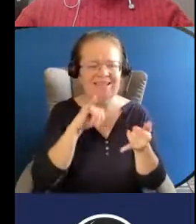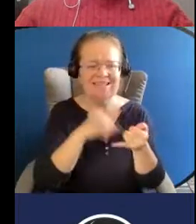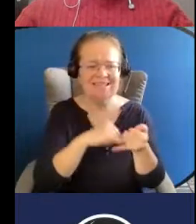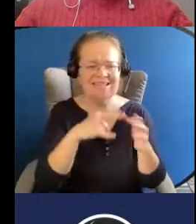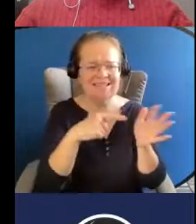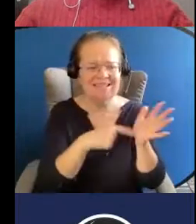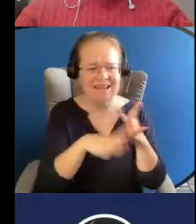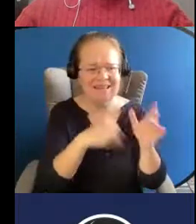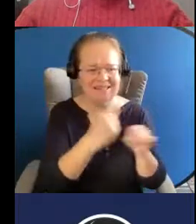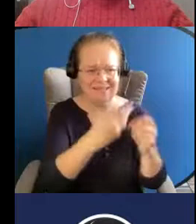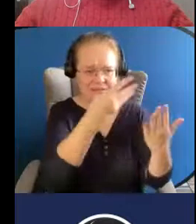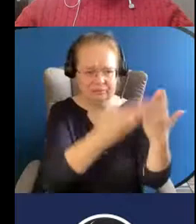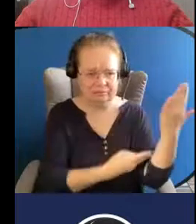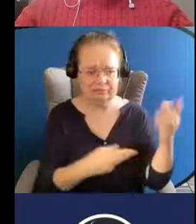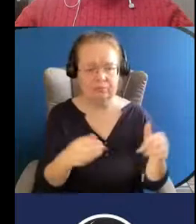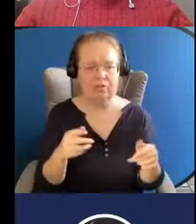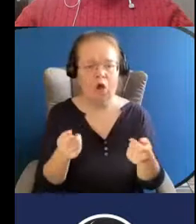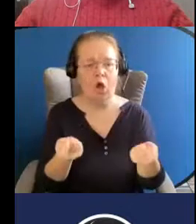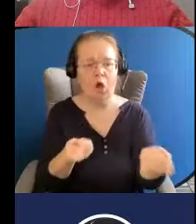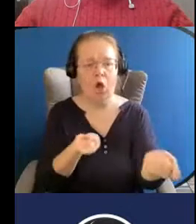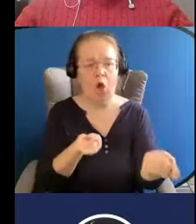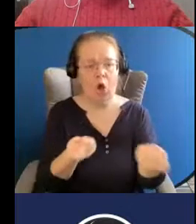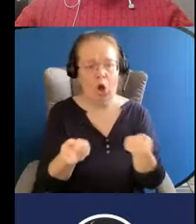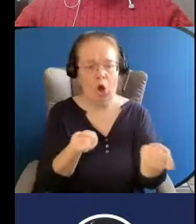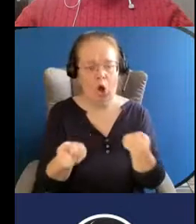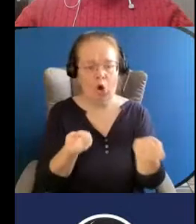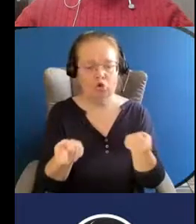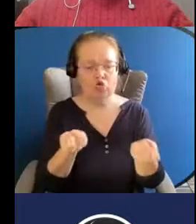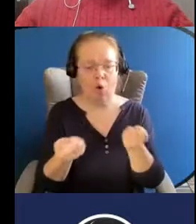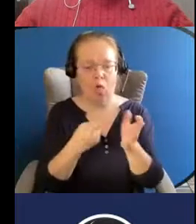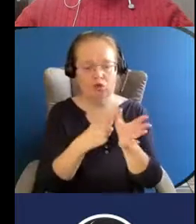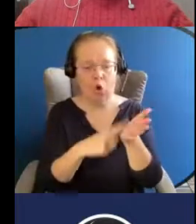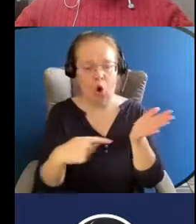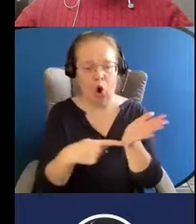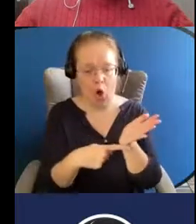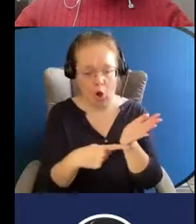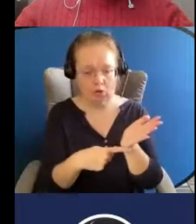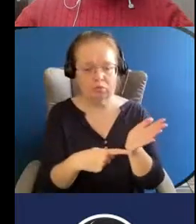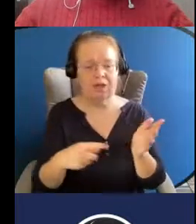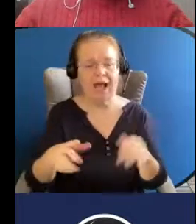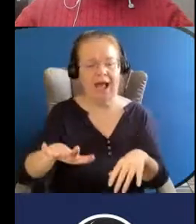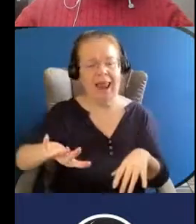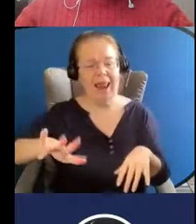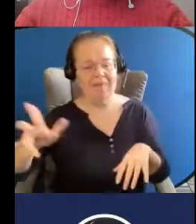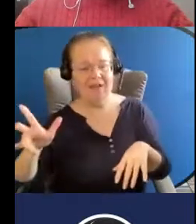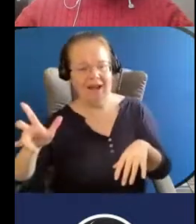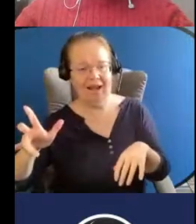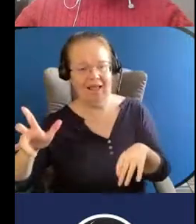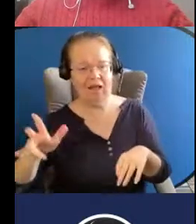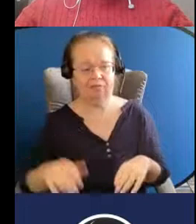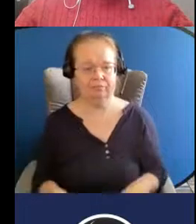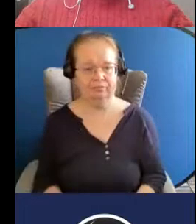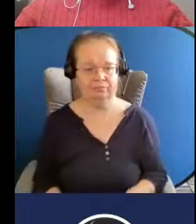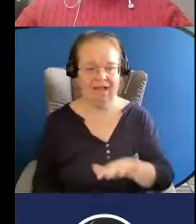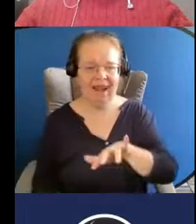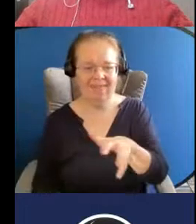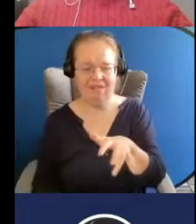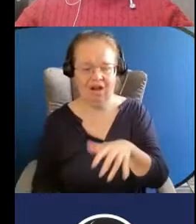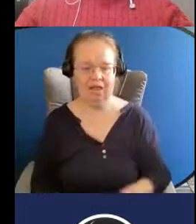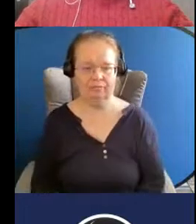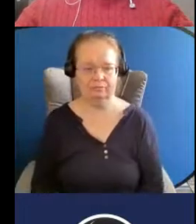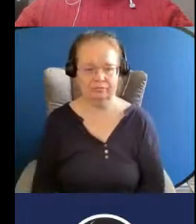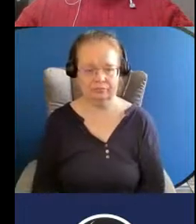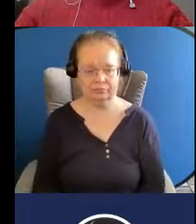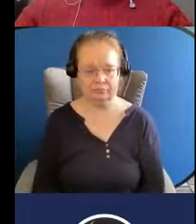do Control Alt left click and actually have magnifier start reading. Start, pause,